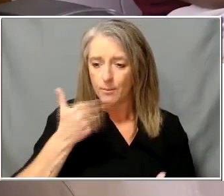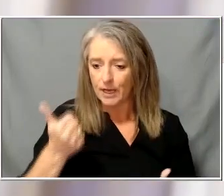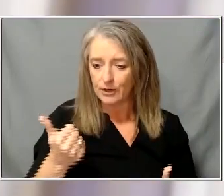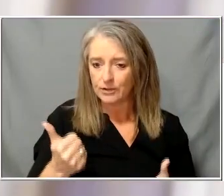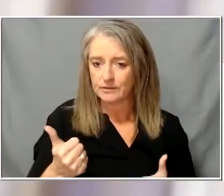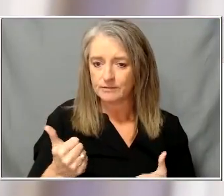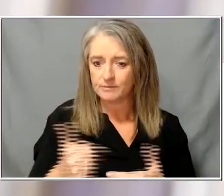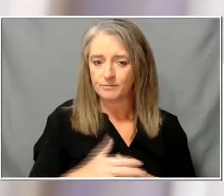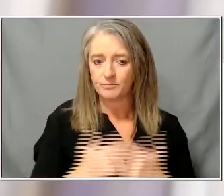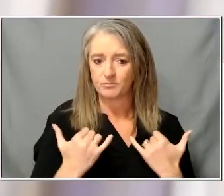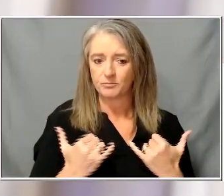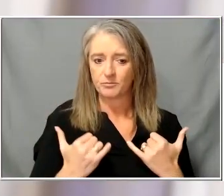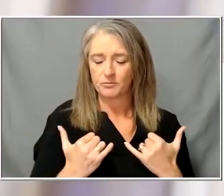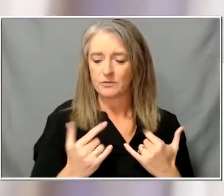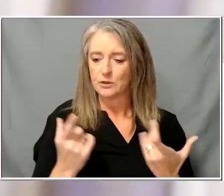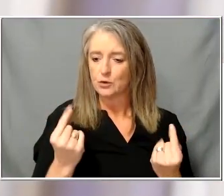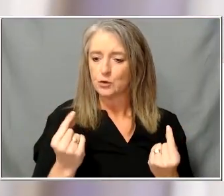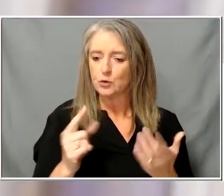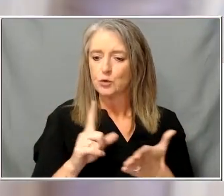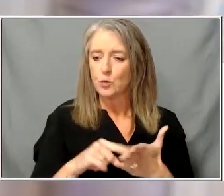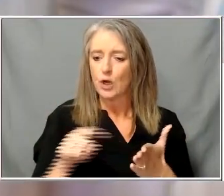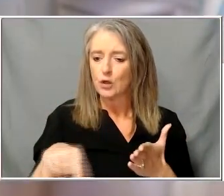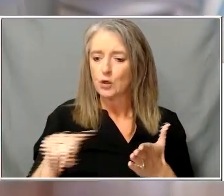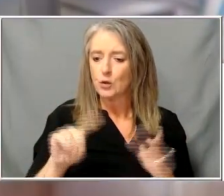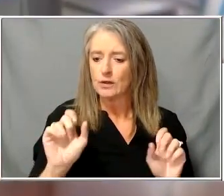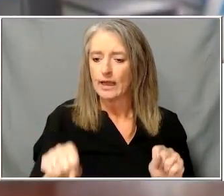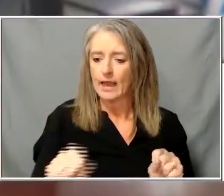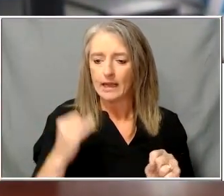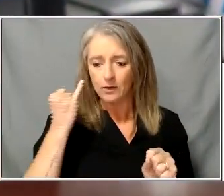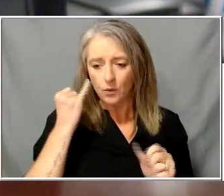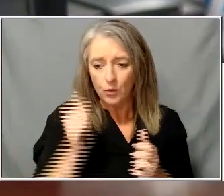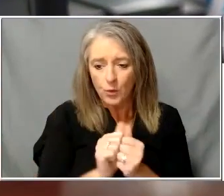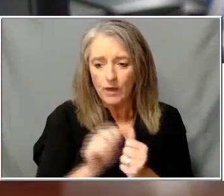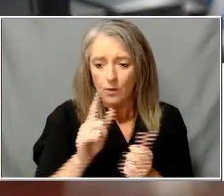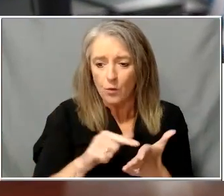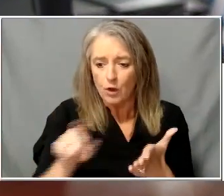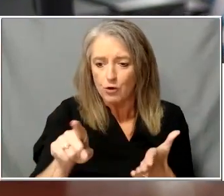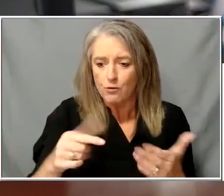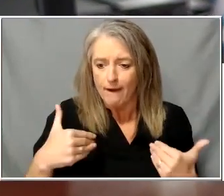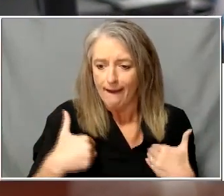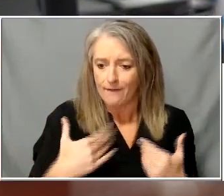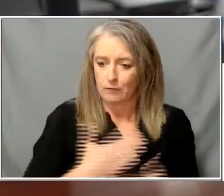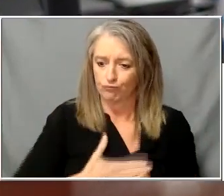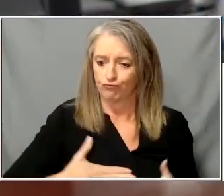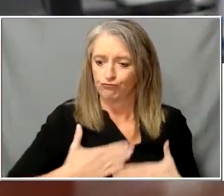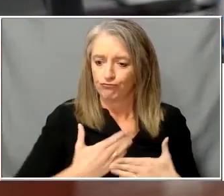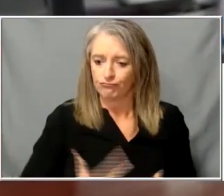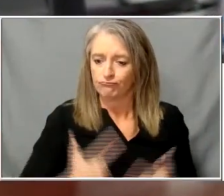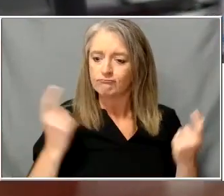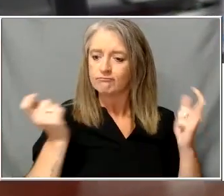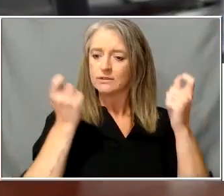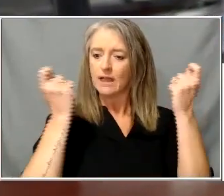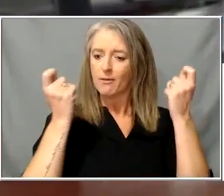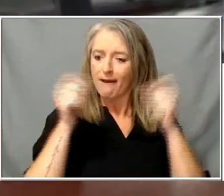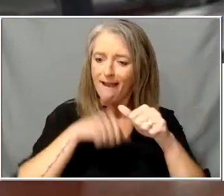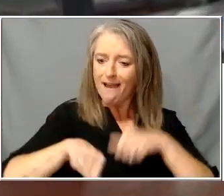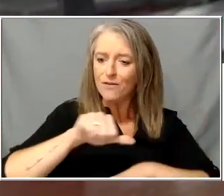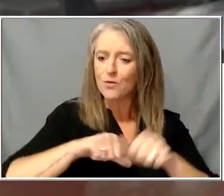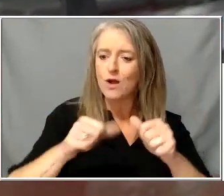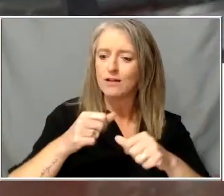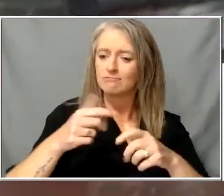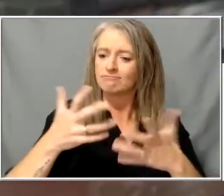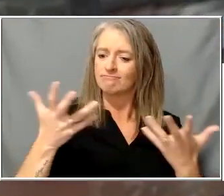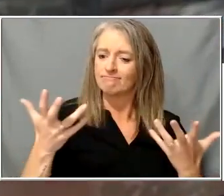present, do what you can with what you have. Enjoy your life and celebrate those around you, love those around